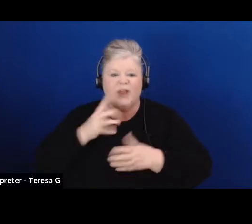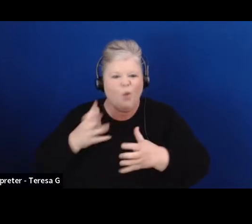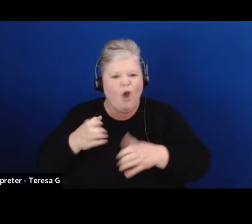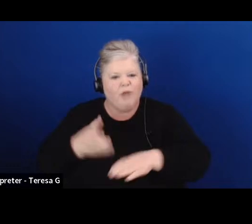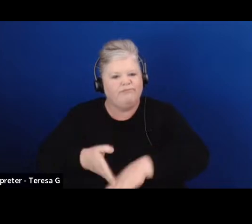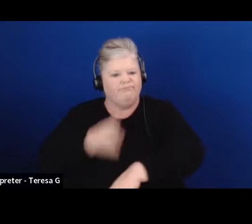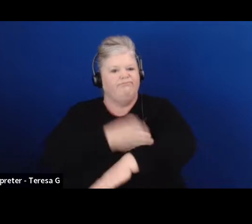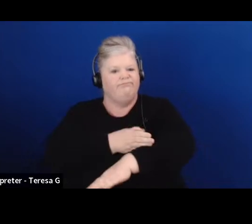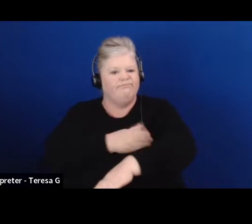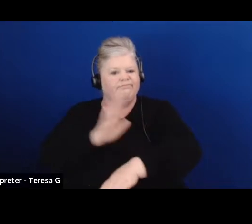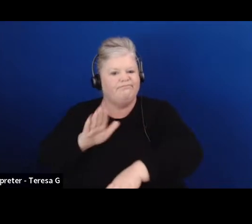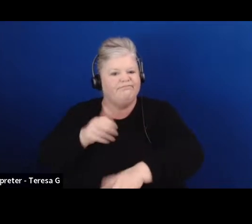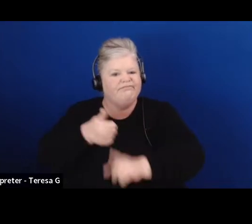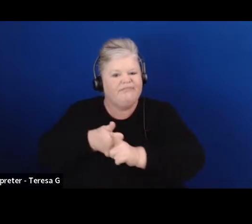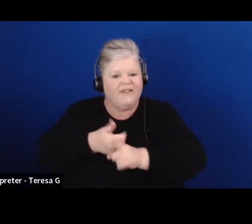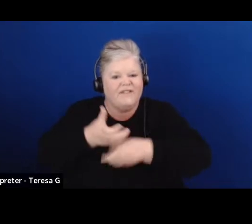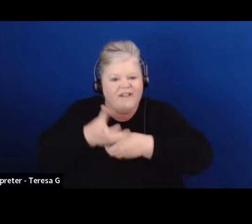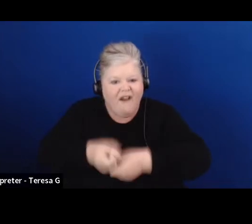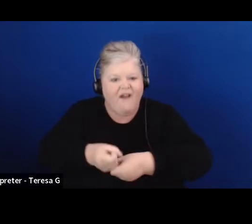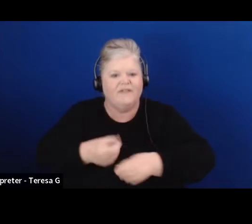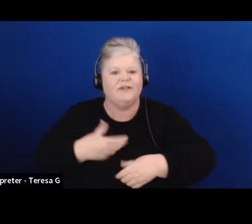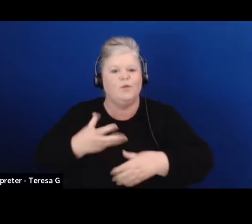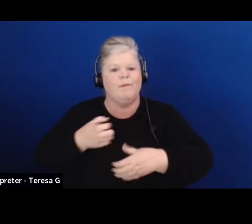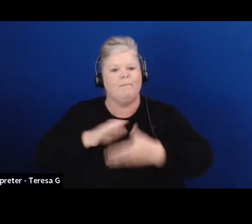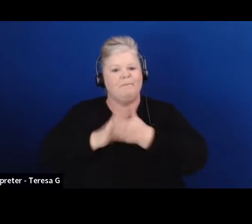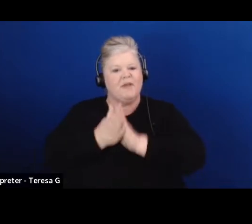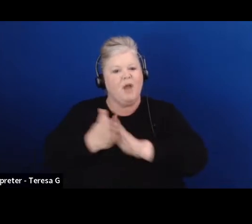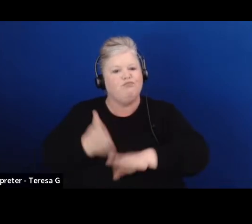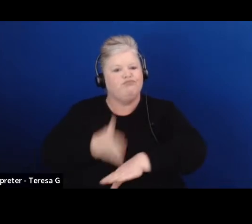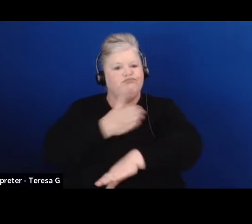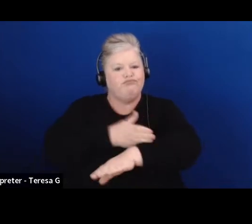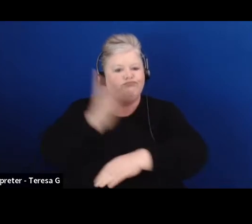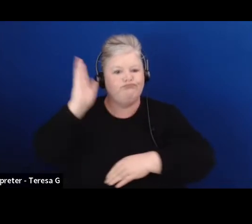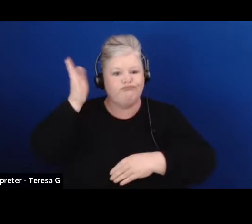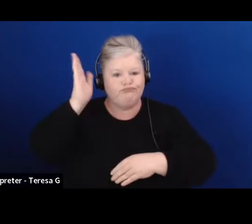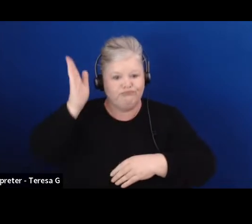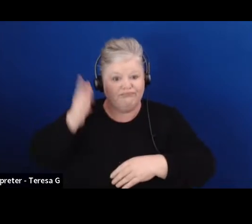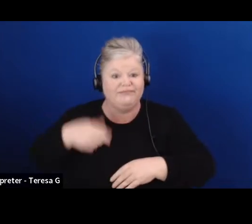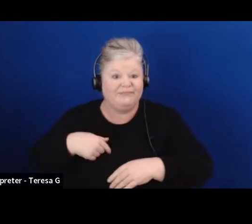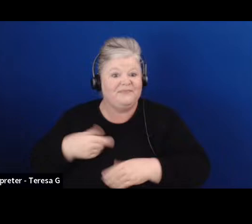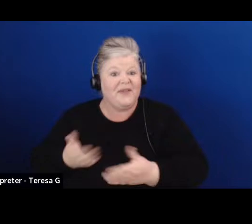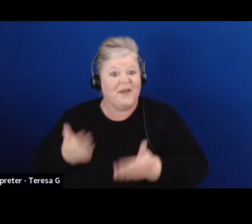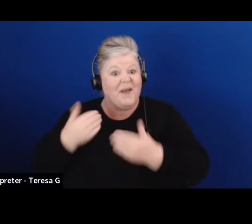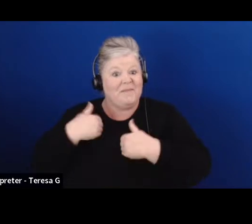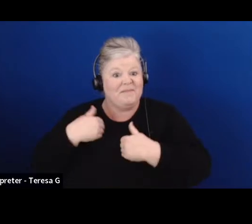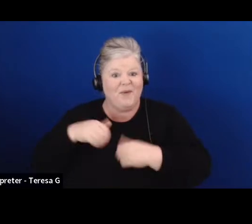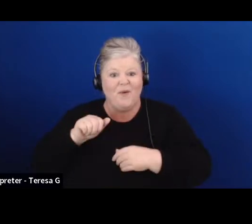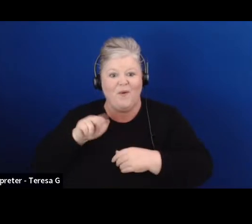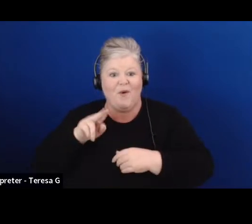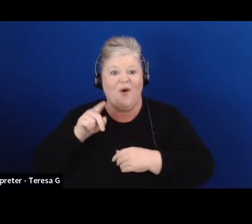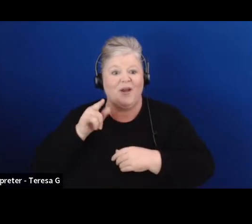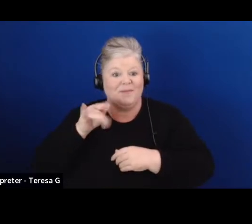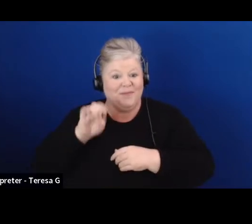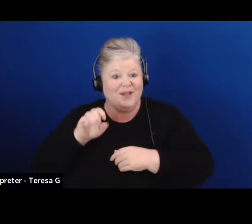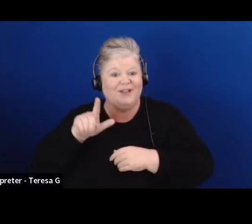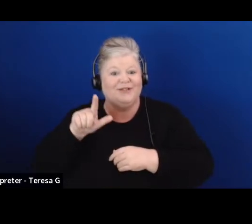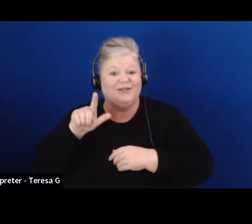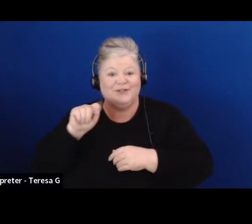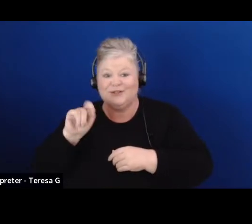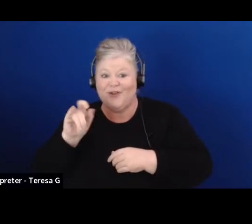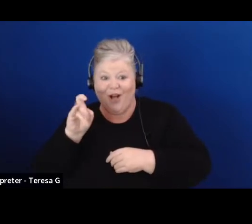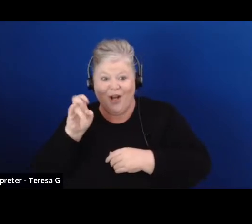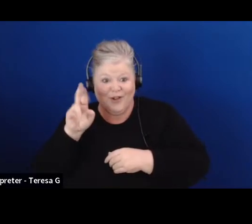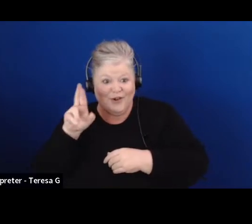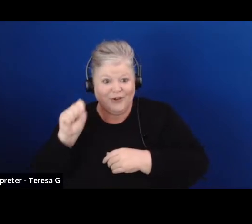her self-confidence and become a better speaker, Audible Talkers can help him or her. Membership